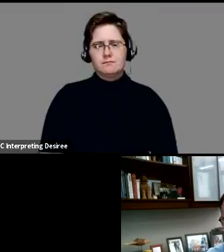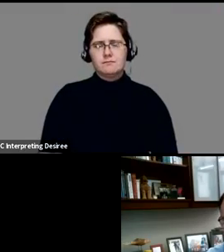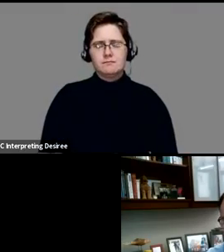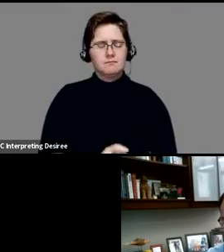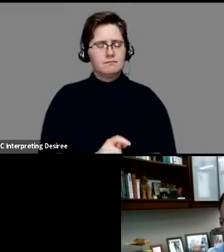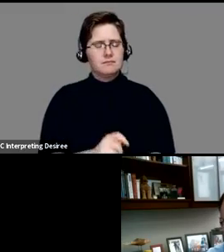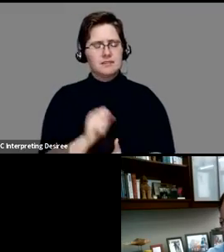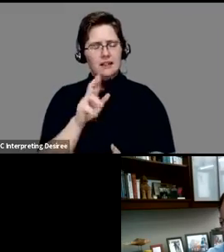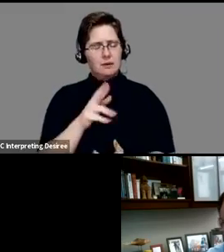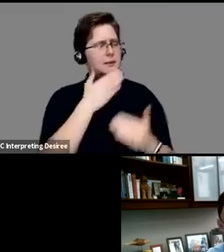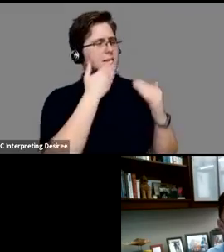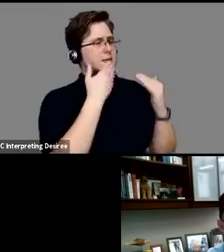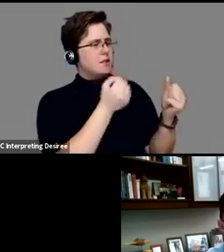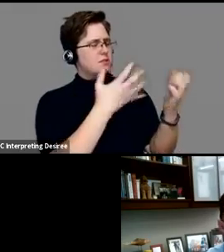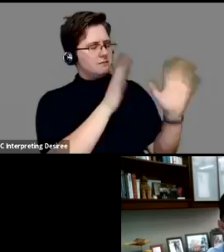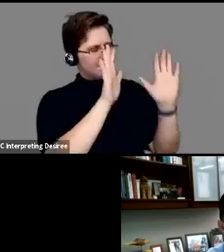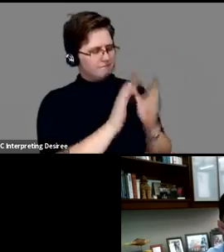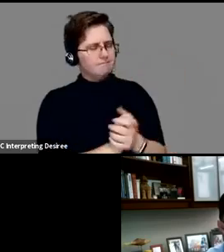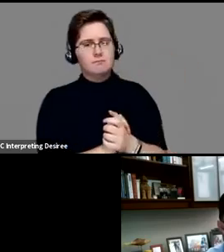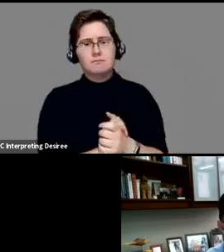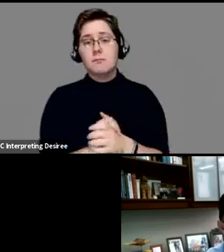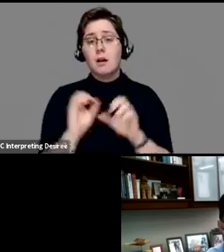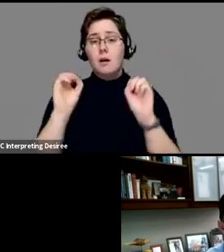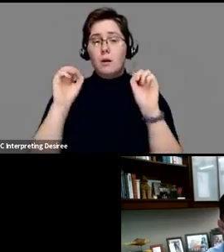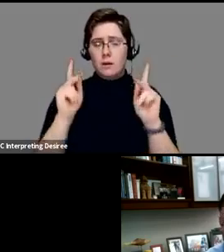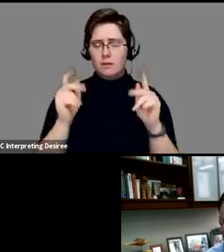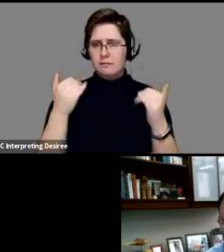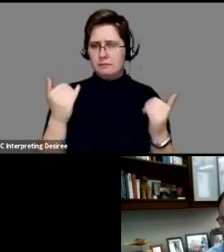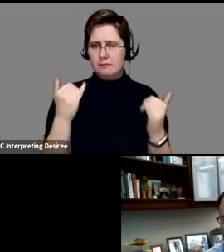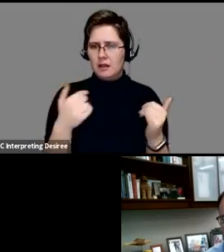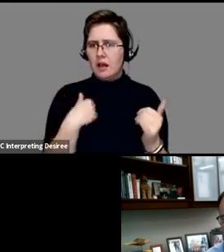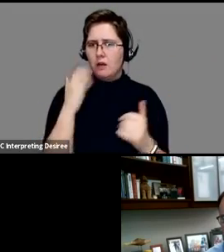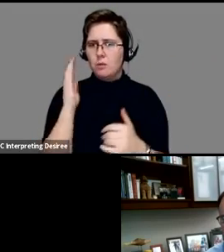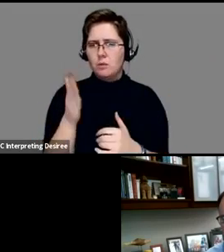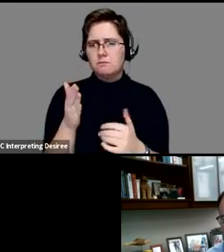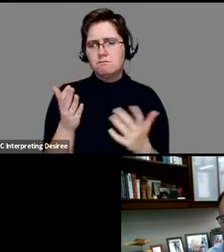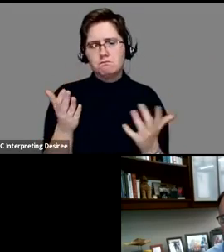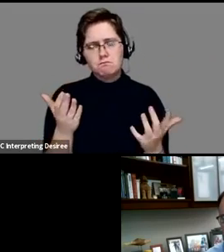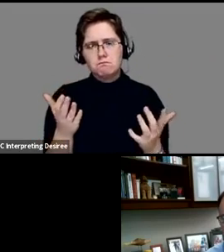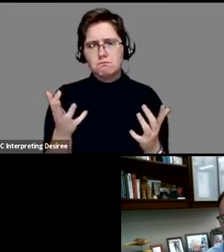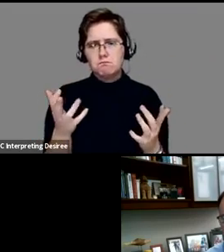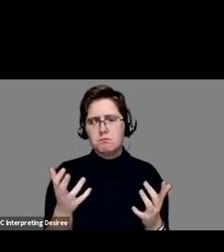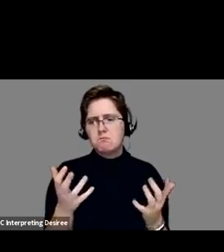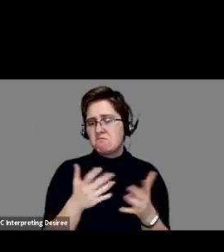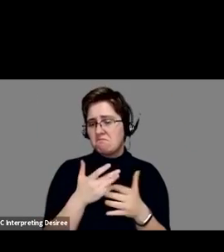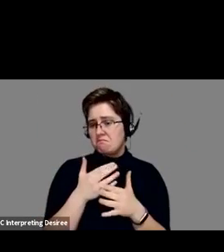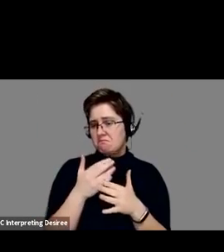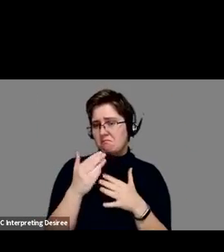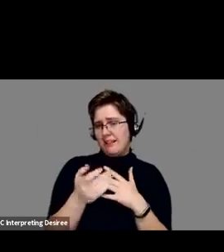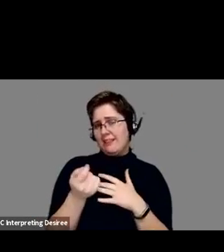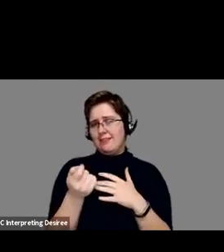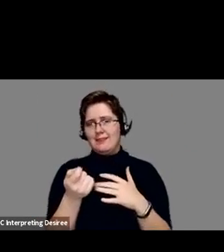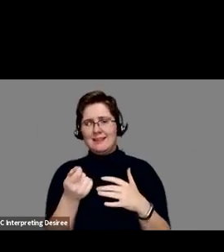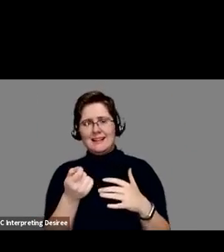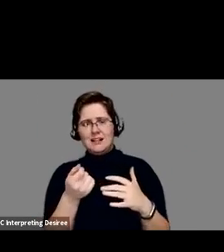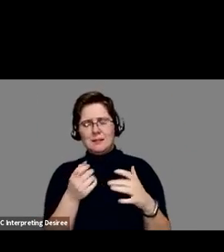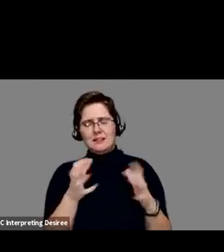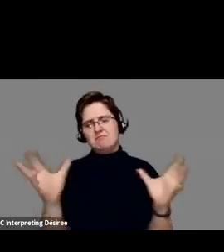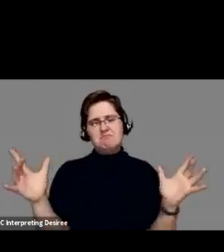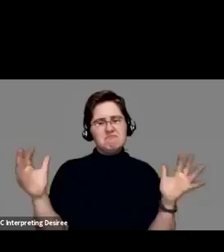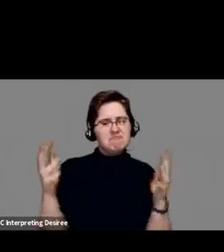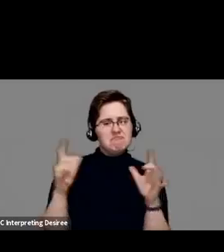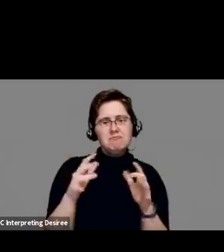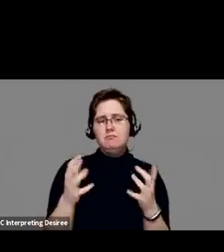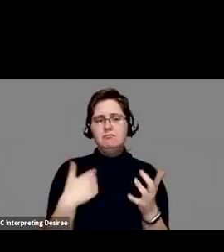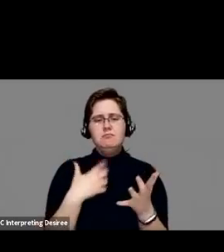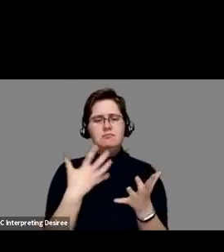Doctor, thank you. Excellent. Okay, so I'm going to kind of bring us home a little bit here in the sense of, I want to